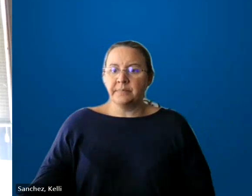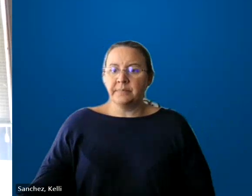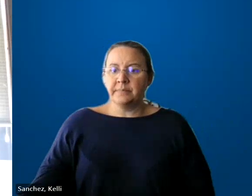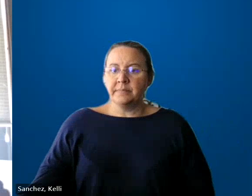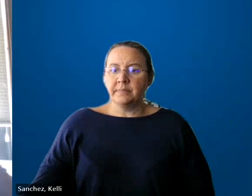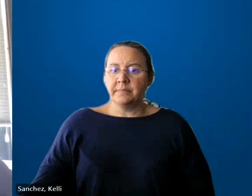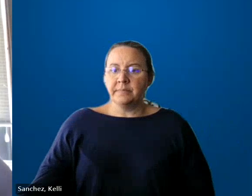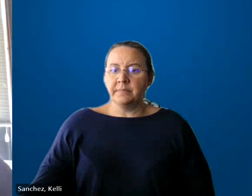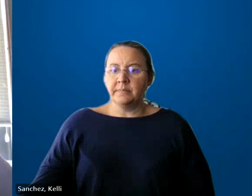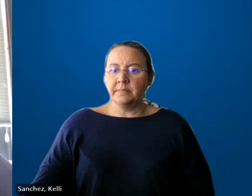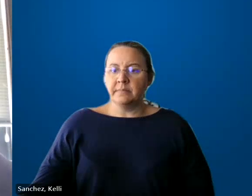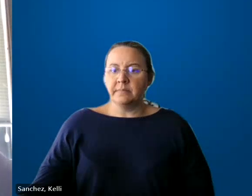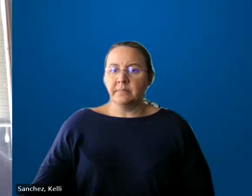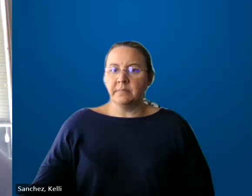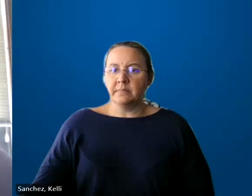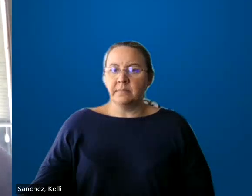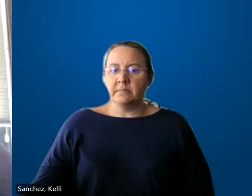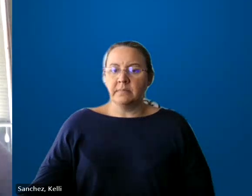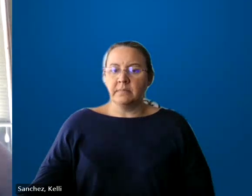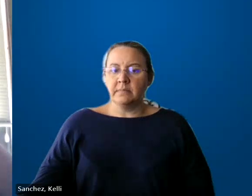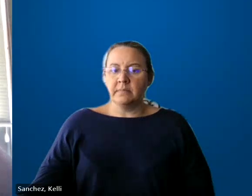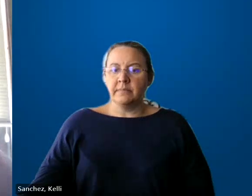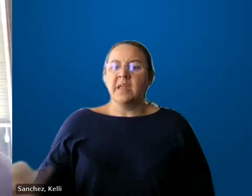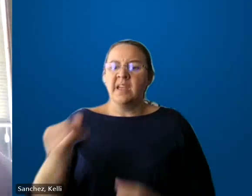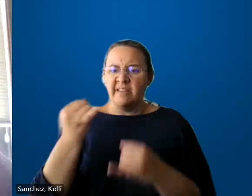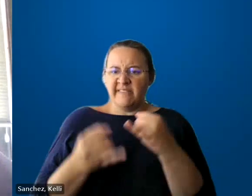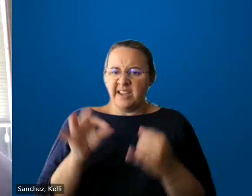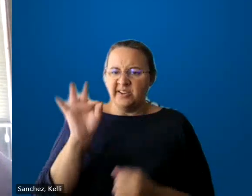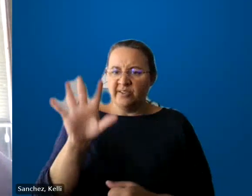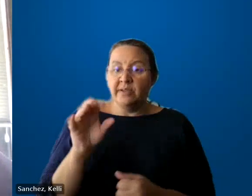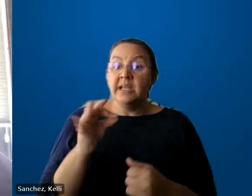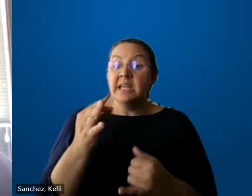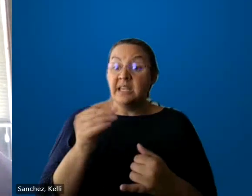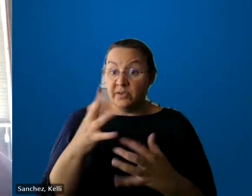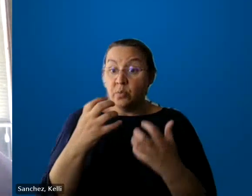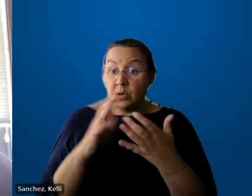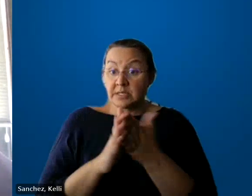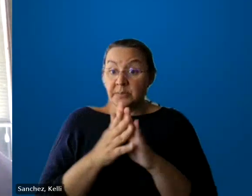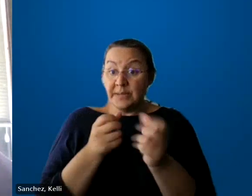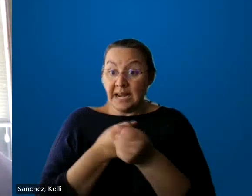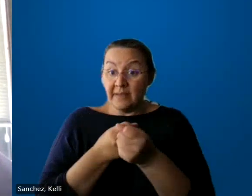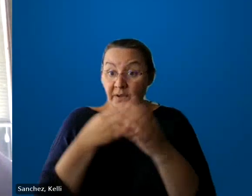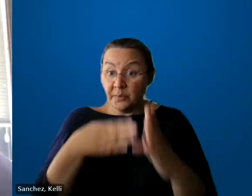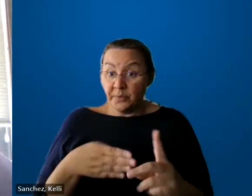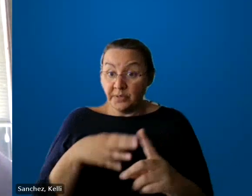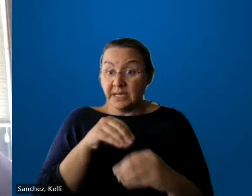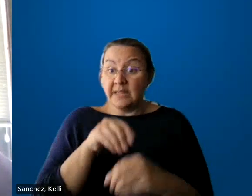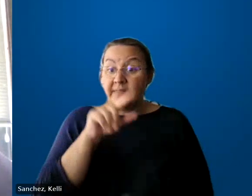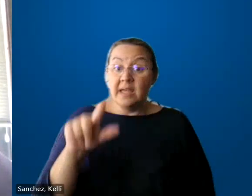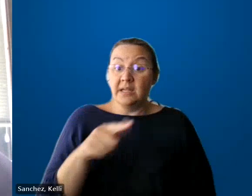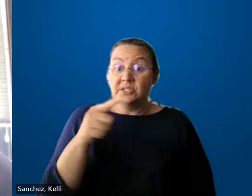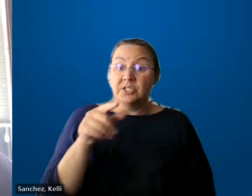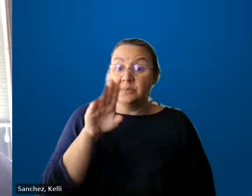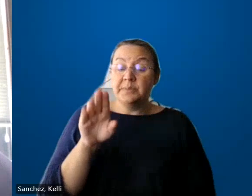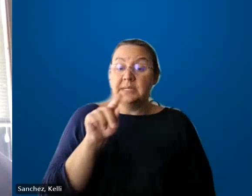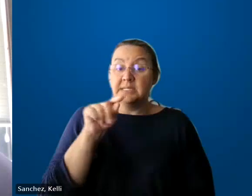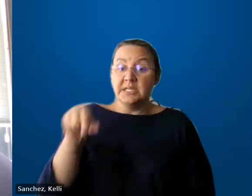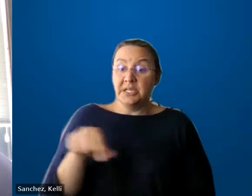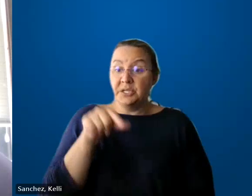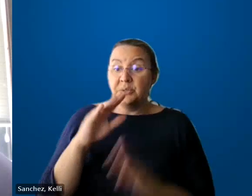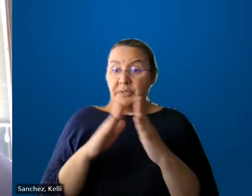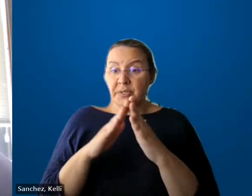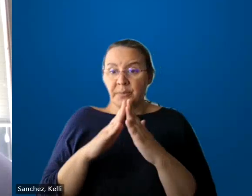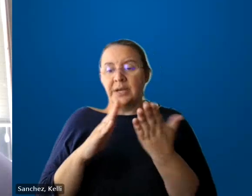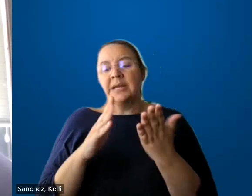Yes, I wanted to say one final thing. I would say if you want to be an advocate to a person in the LGBTQ community, it can